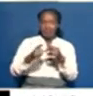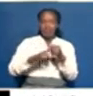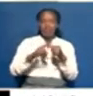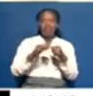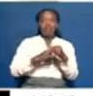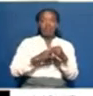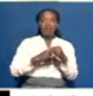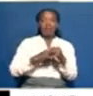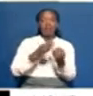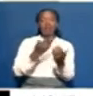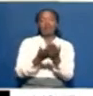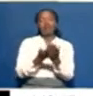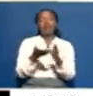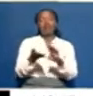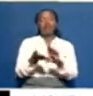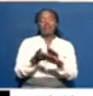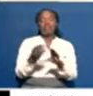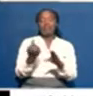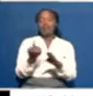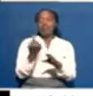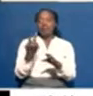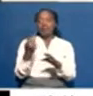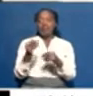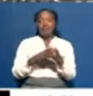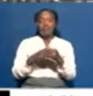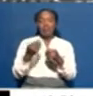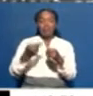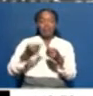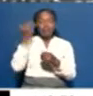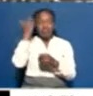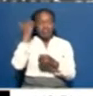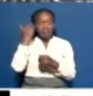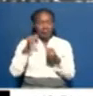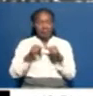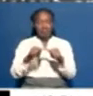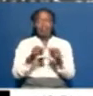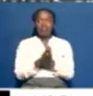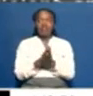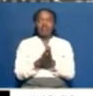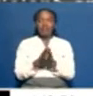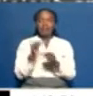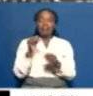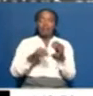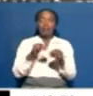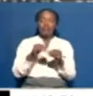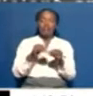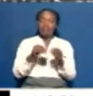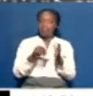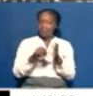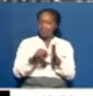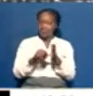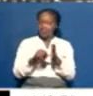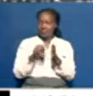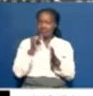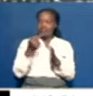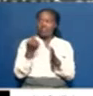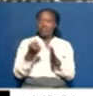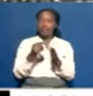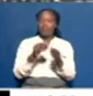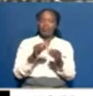were filed and only 29 proceeded to the High Court. Electoral disputes not only create an environment